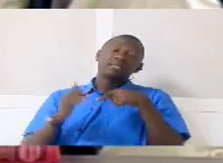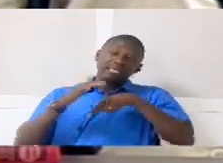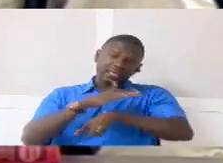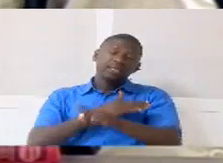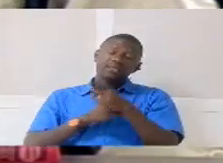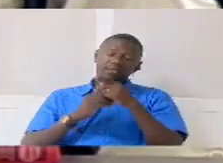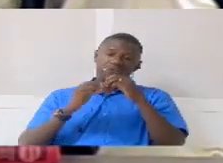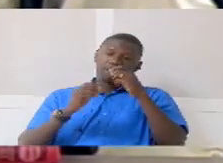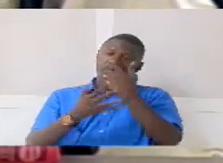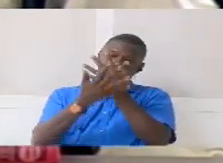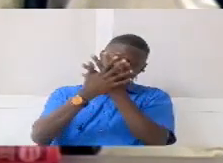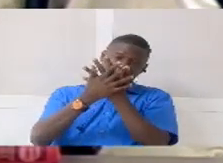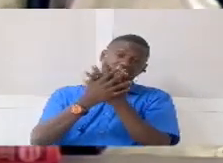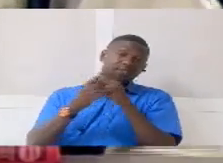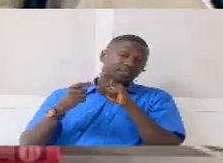And